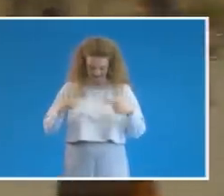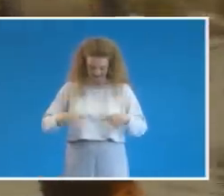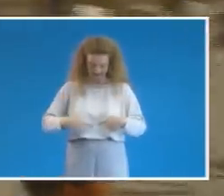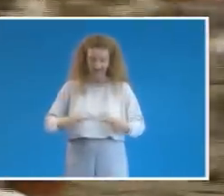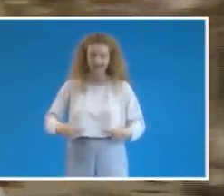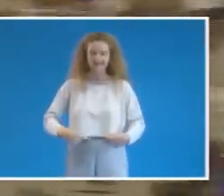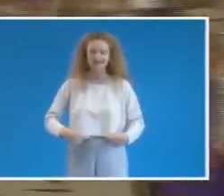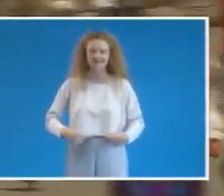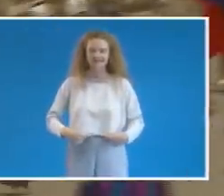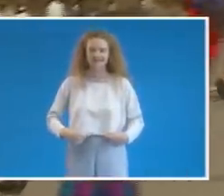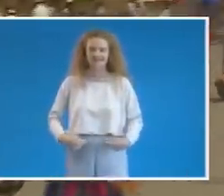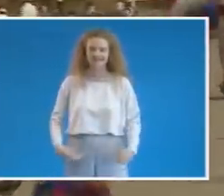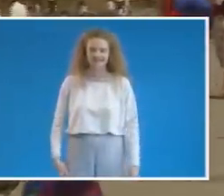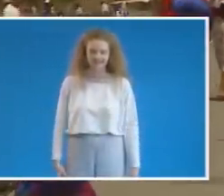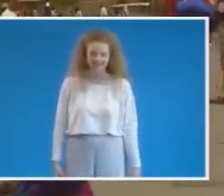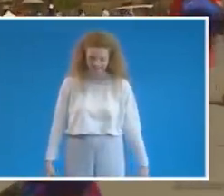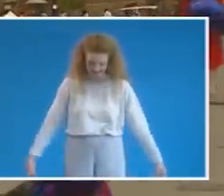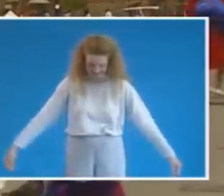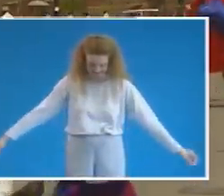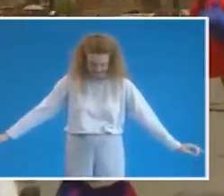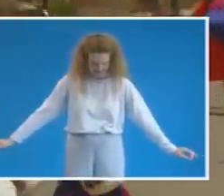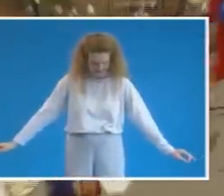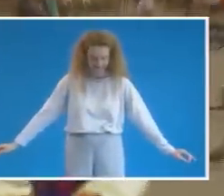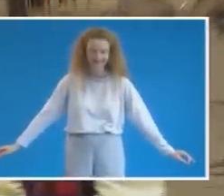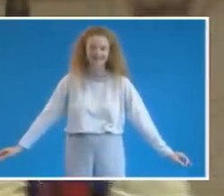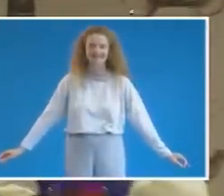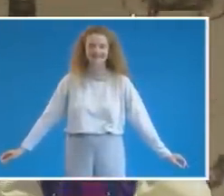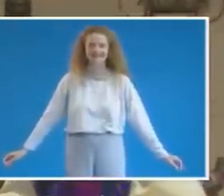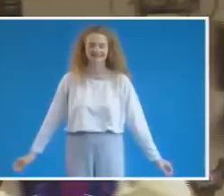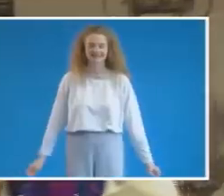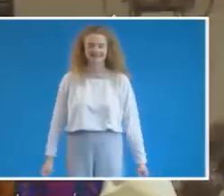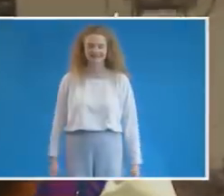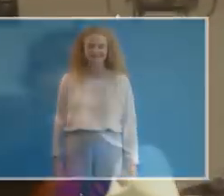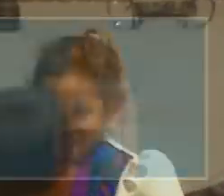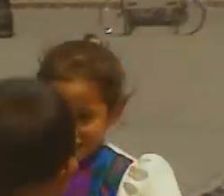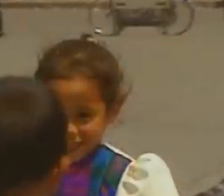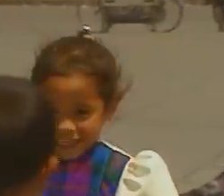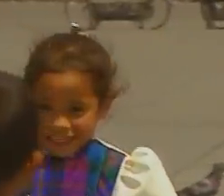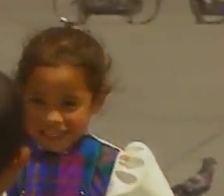buttons, one, two, three. She's making a dress, just for me.